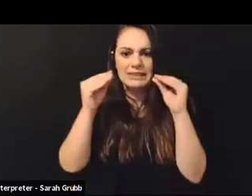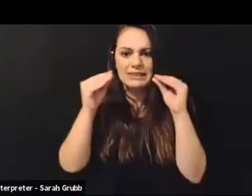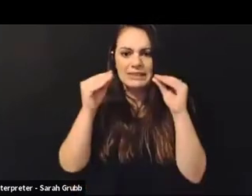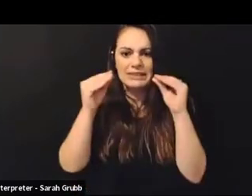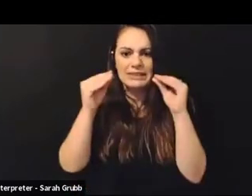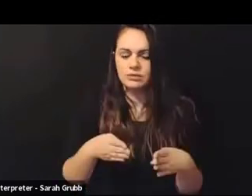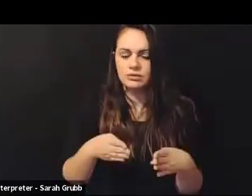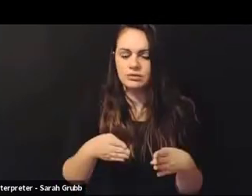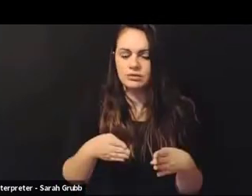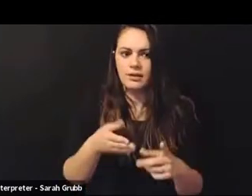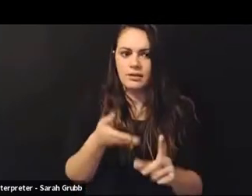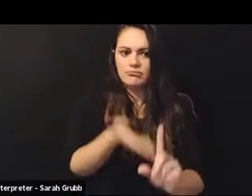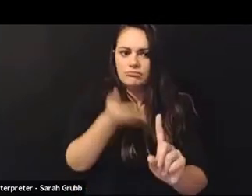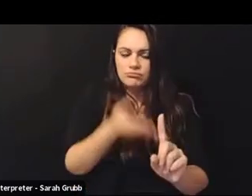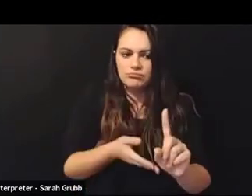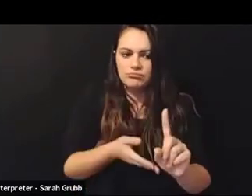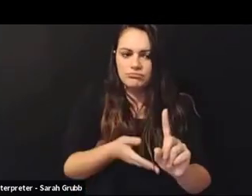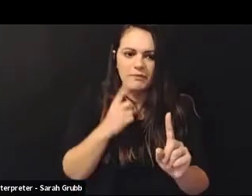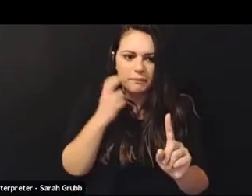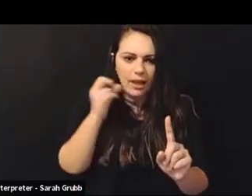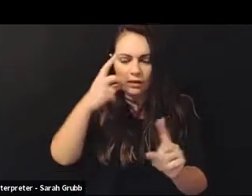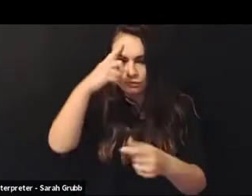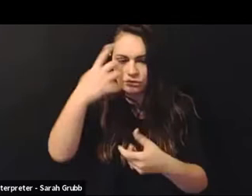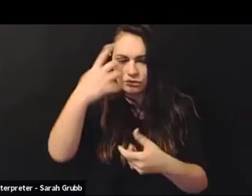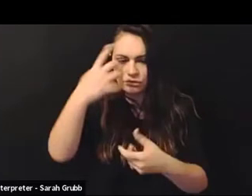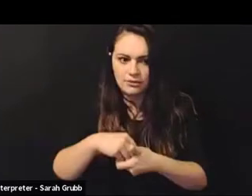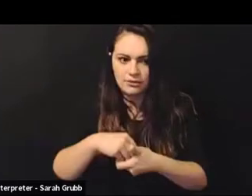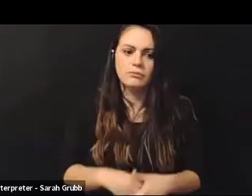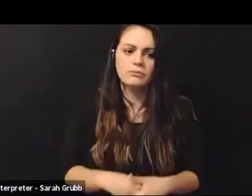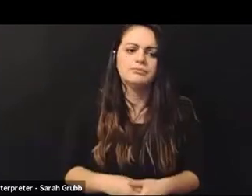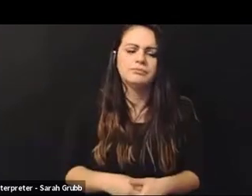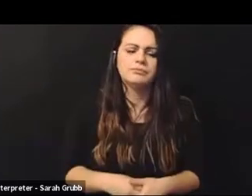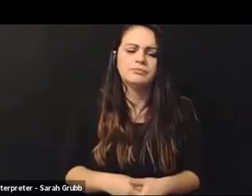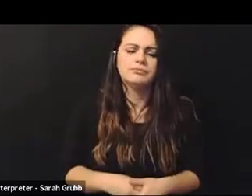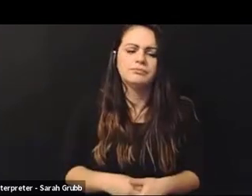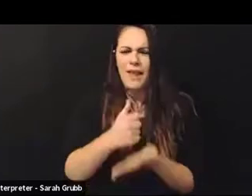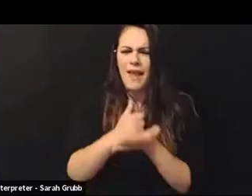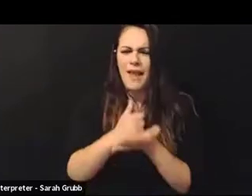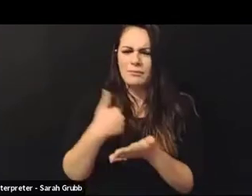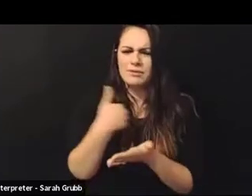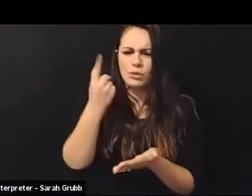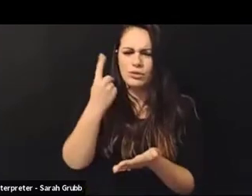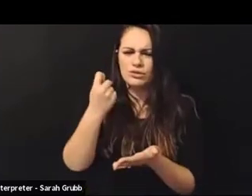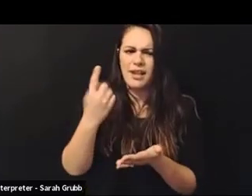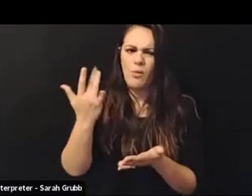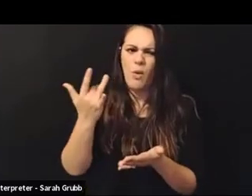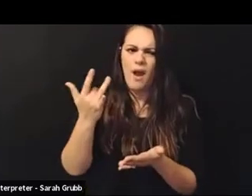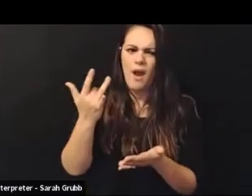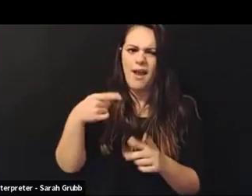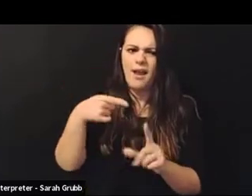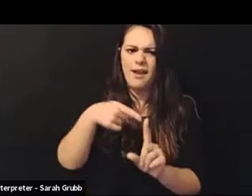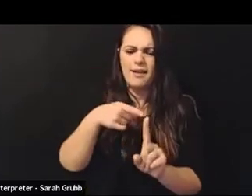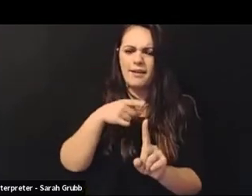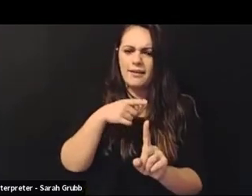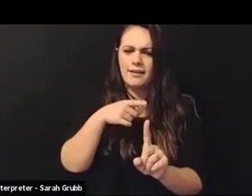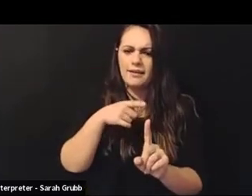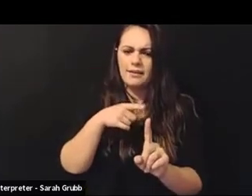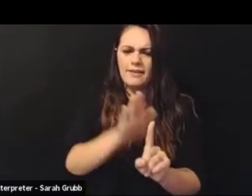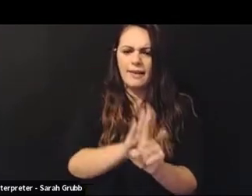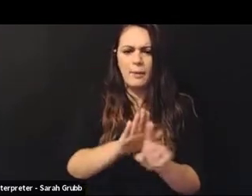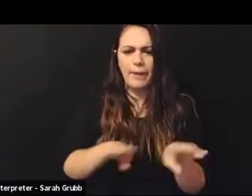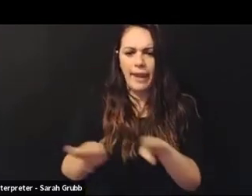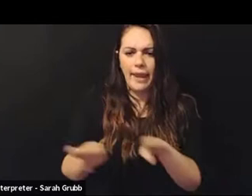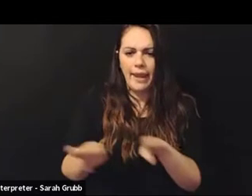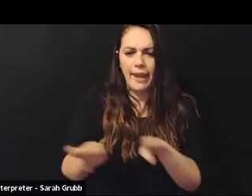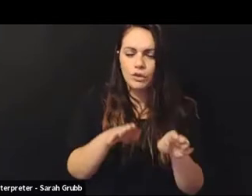better understand why someone might be behaving in a certain way or why they might need the need to follow routines in a